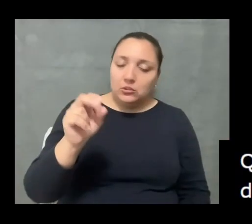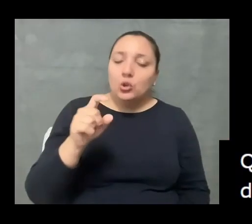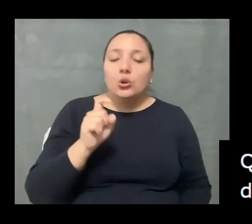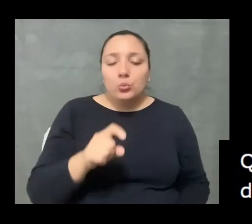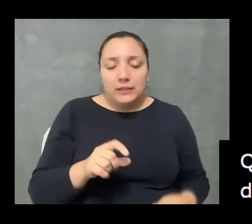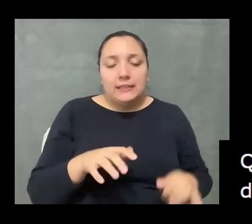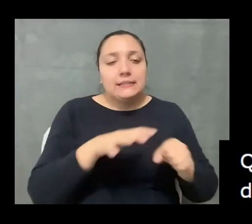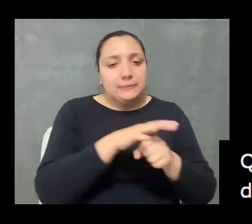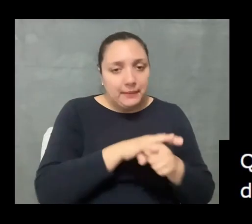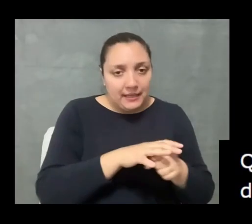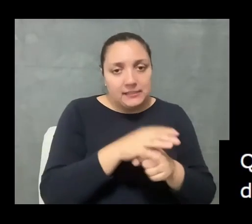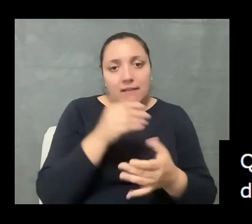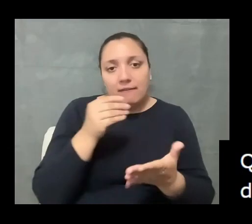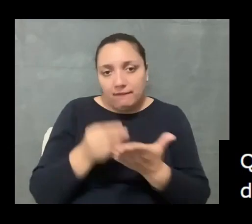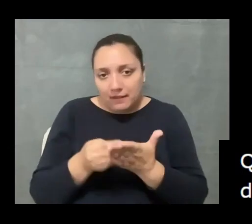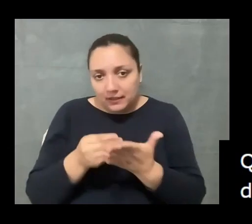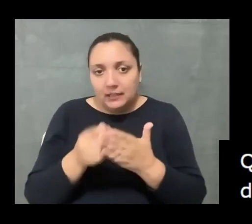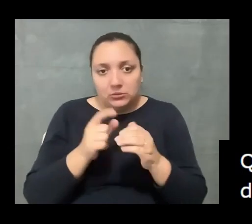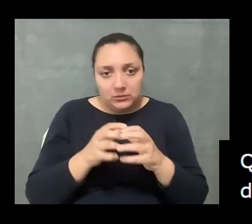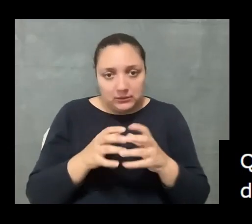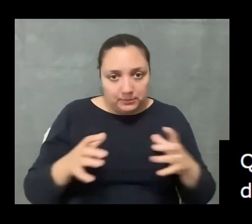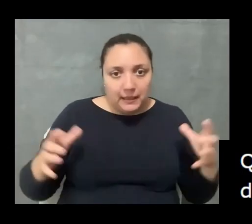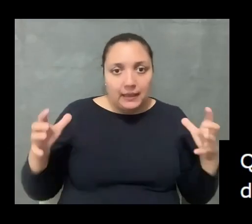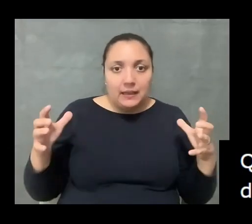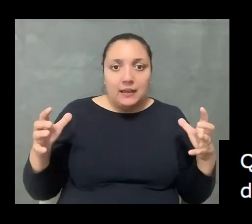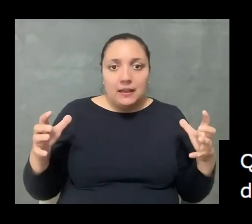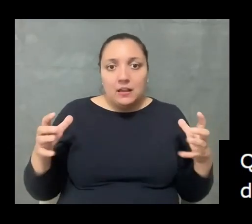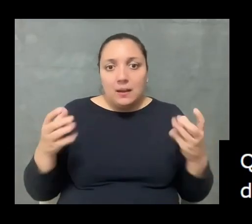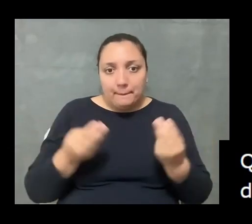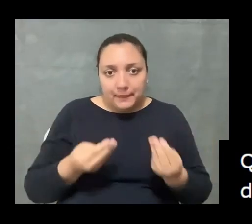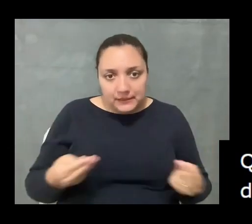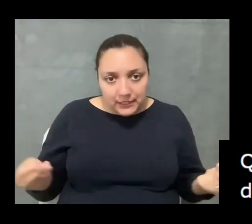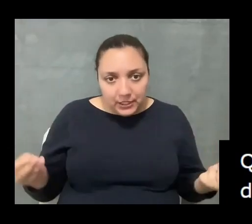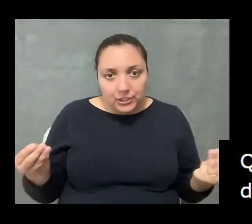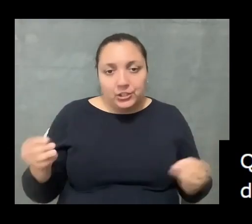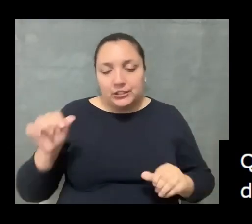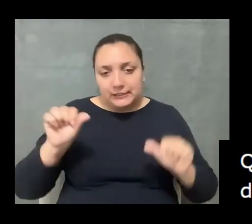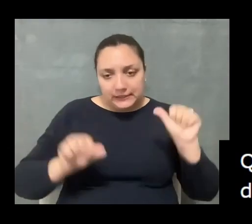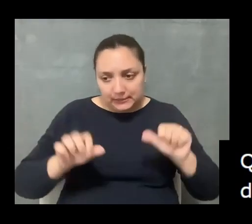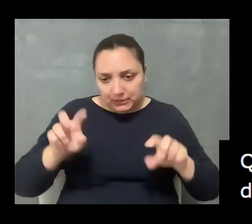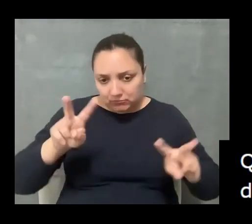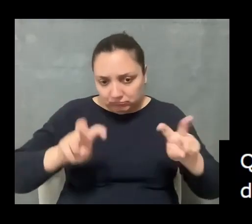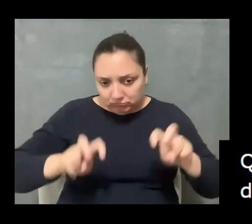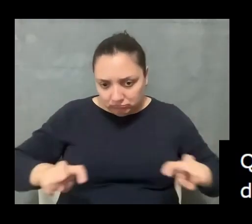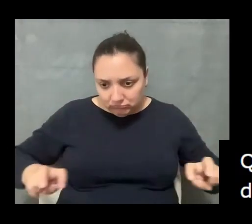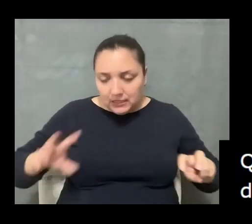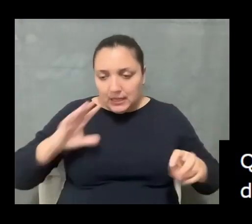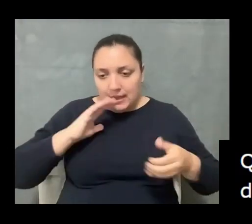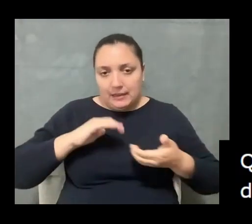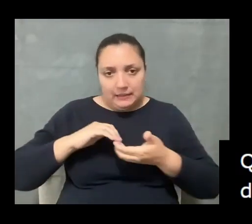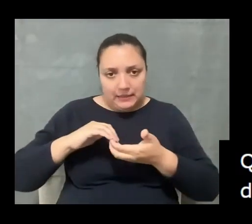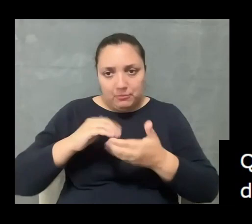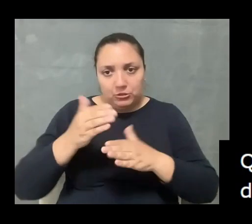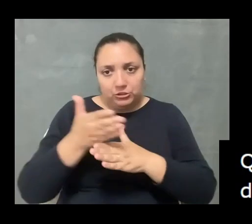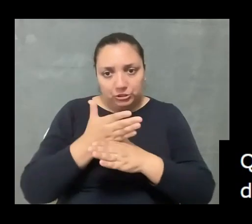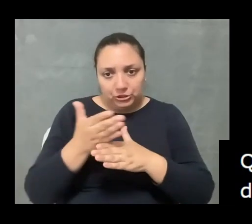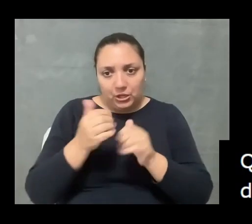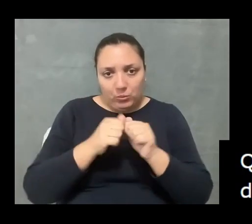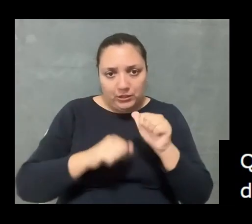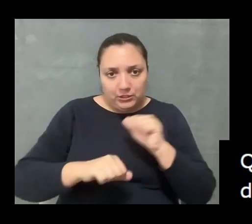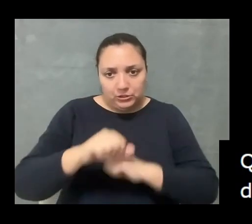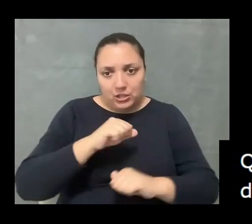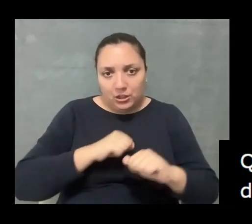funding to expand on our own materials, our own assessments, and to be able to collaborate and share with each other these materials